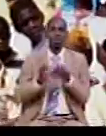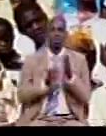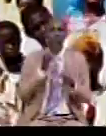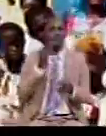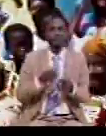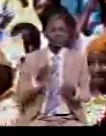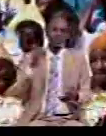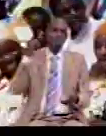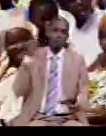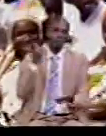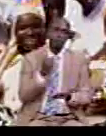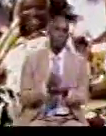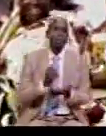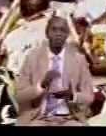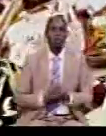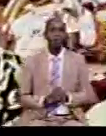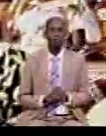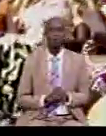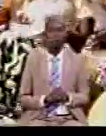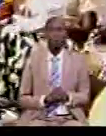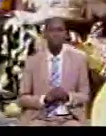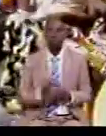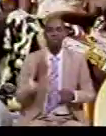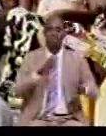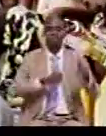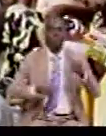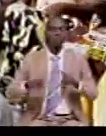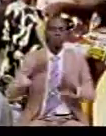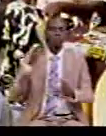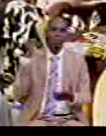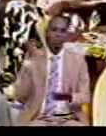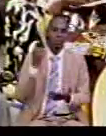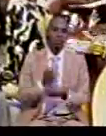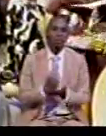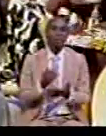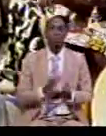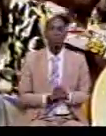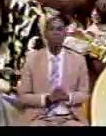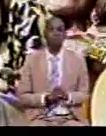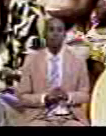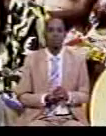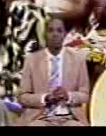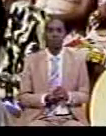amen. Shout the loudest amen.